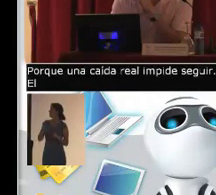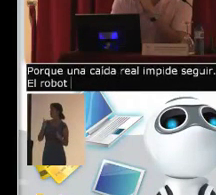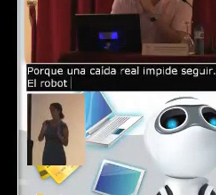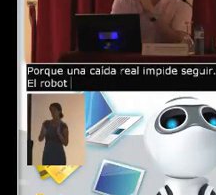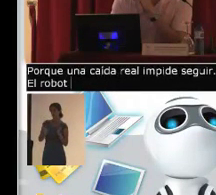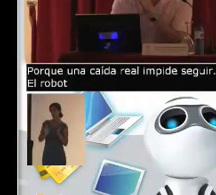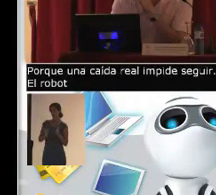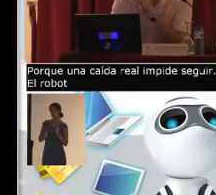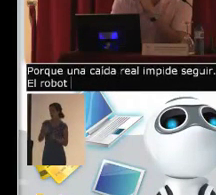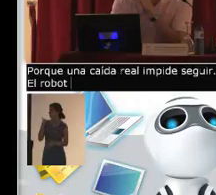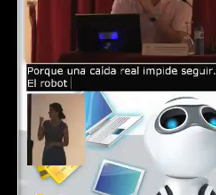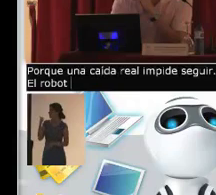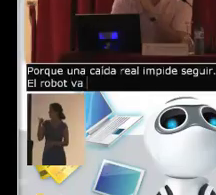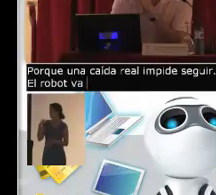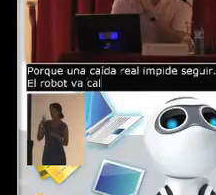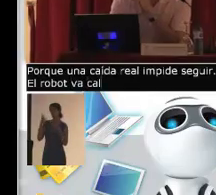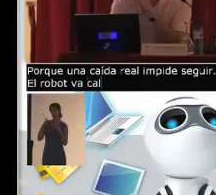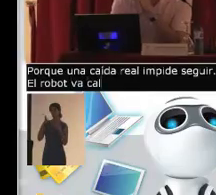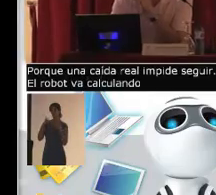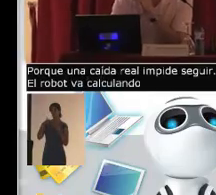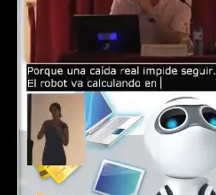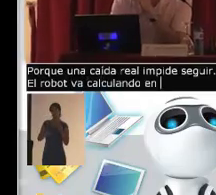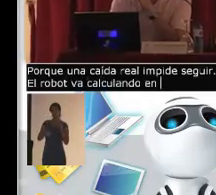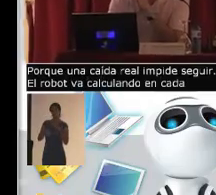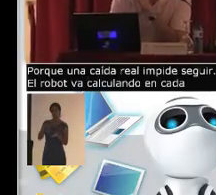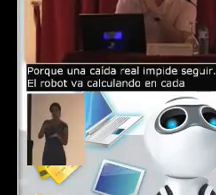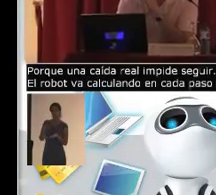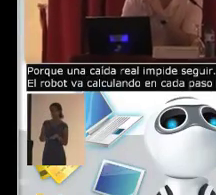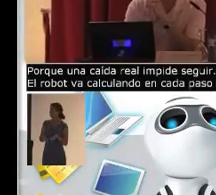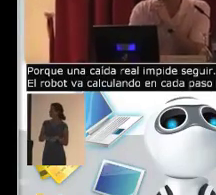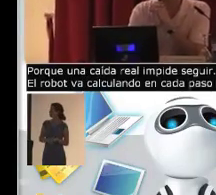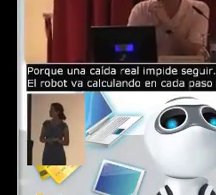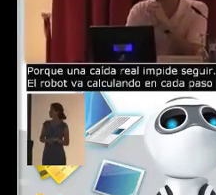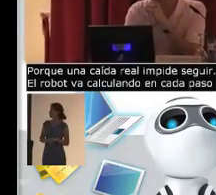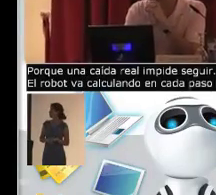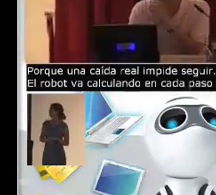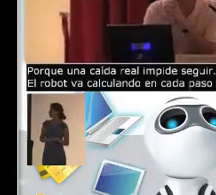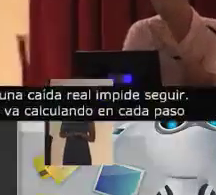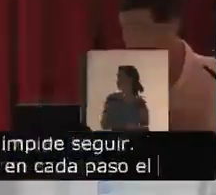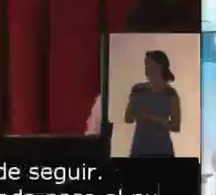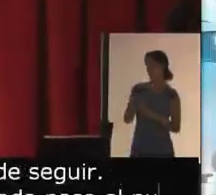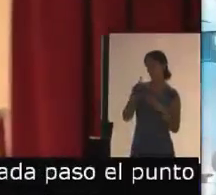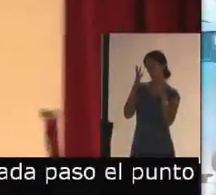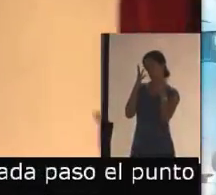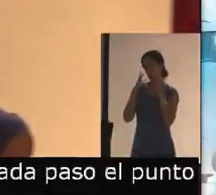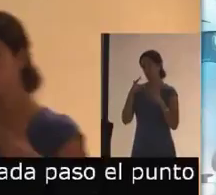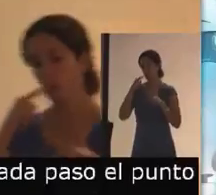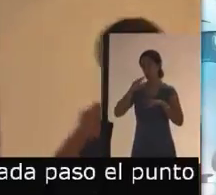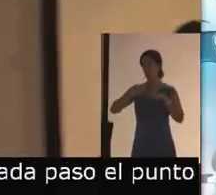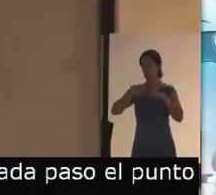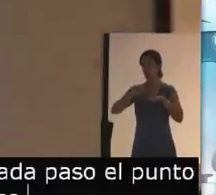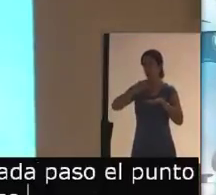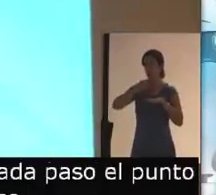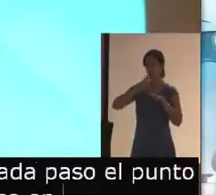the floor, that would prevent it from going, and the robot's calculating every step, the point at which it